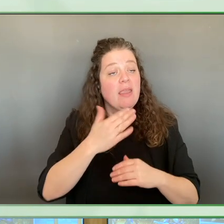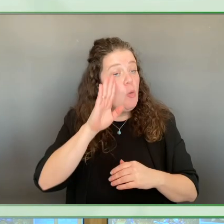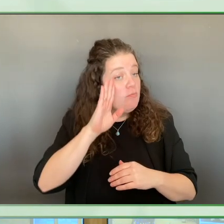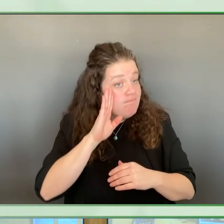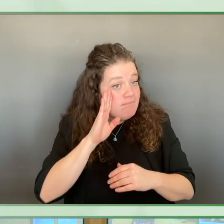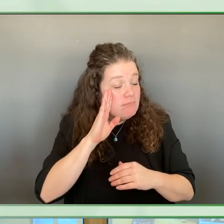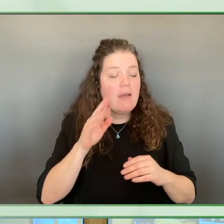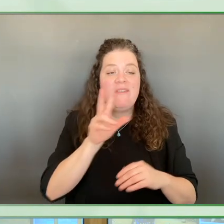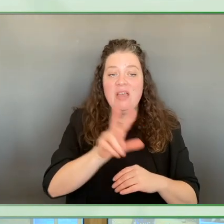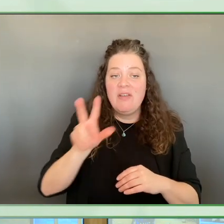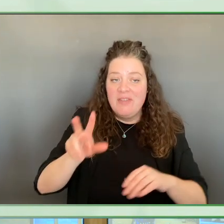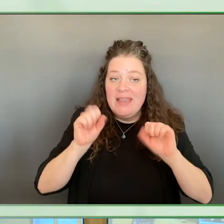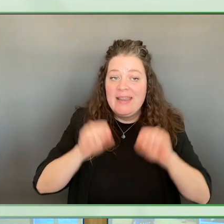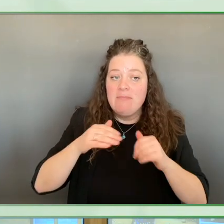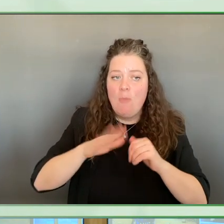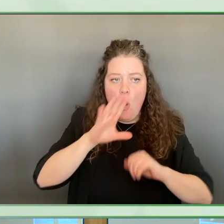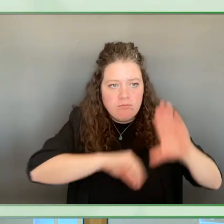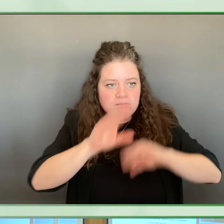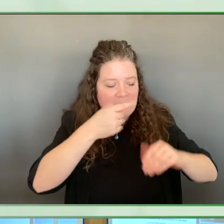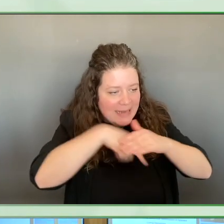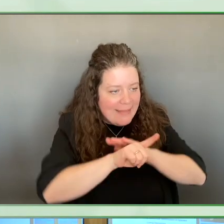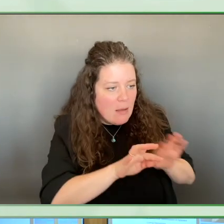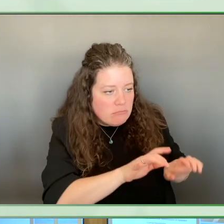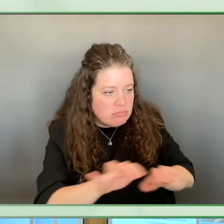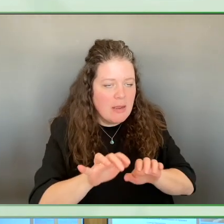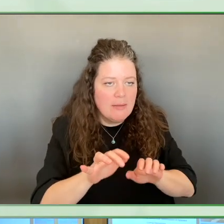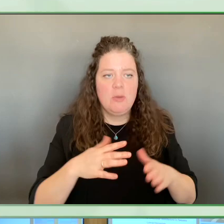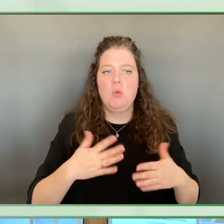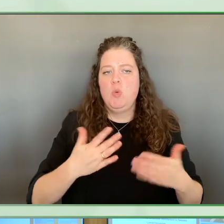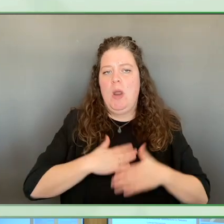pages, and we look forward to collaborating with you.